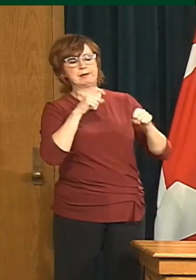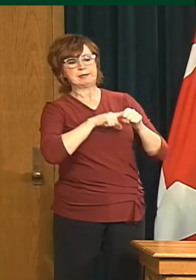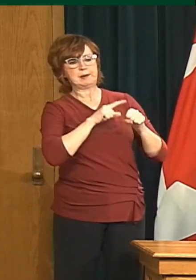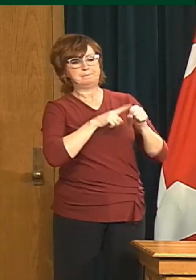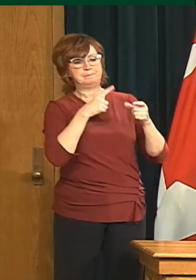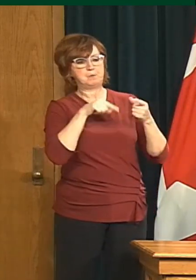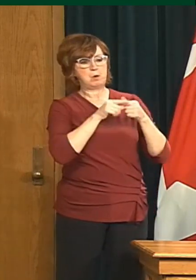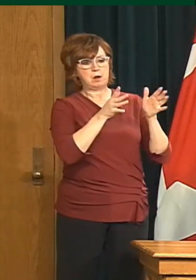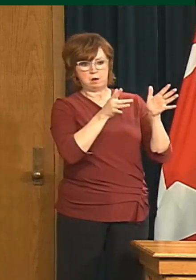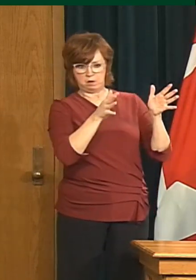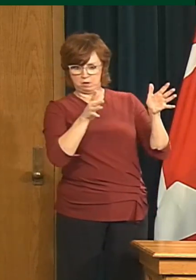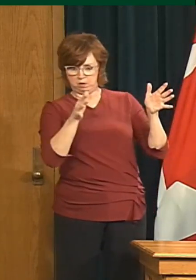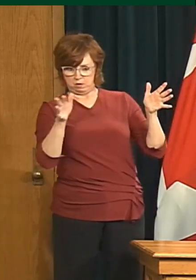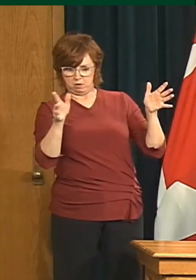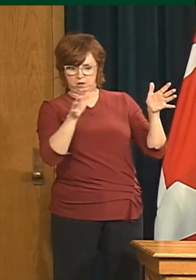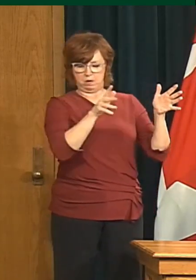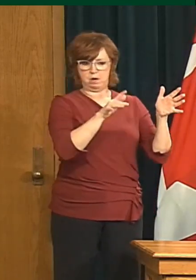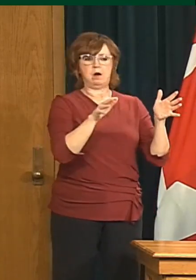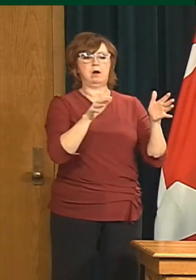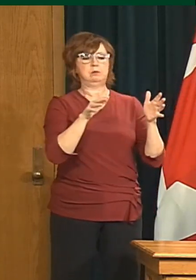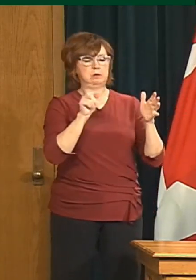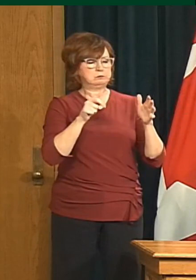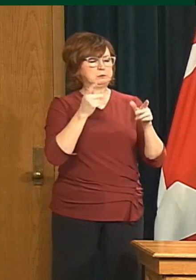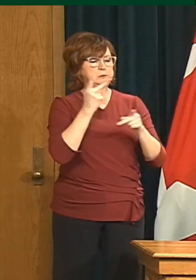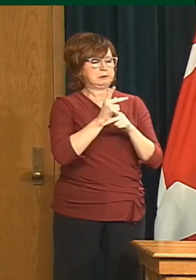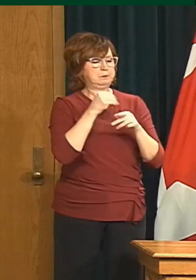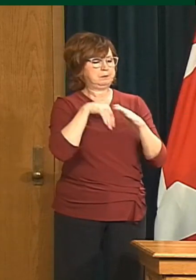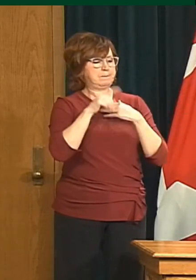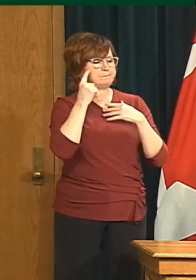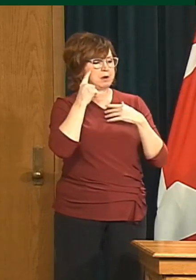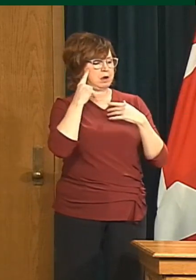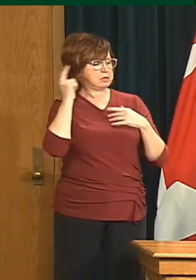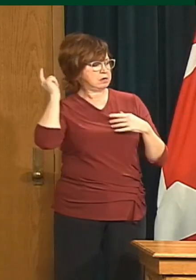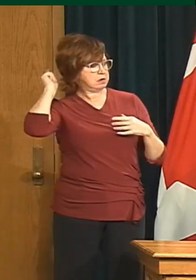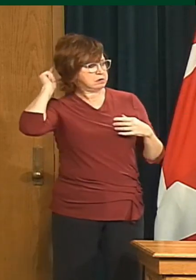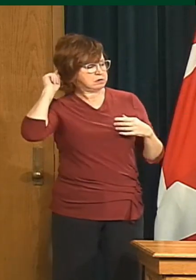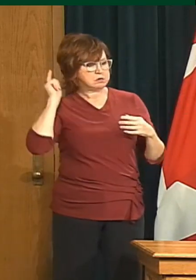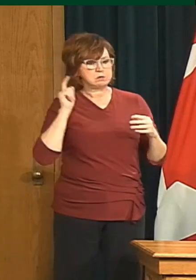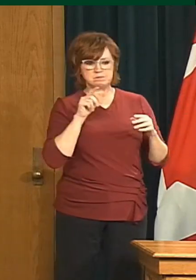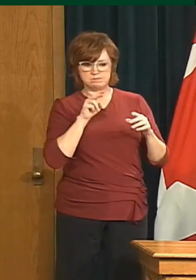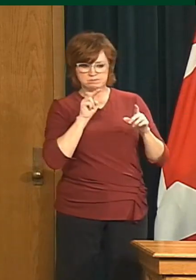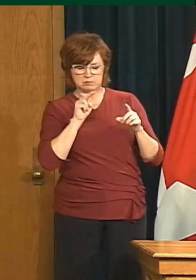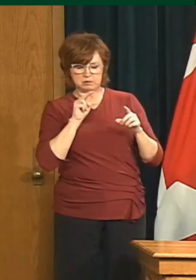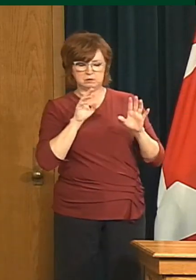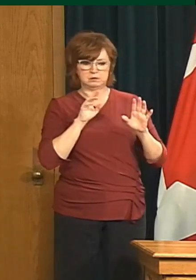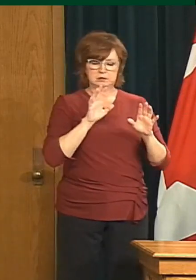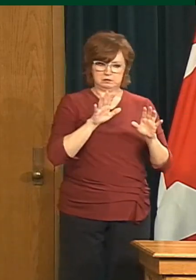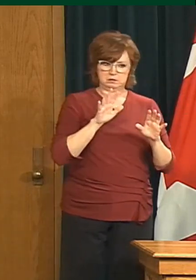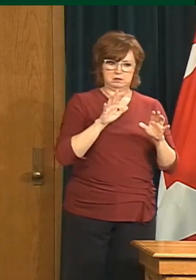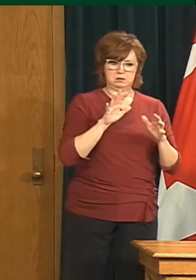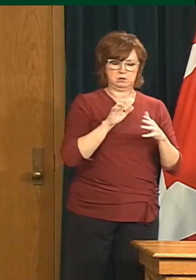So that is why we made the decision in advance of the small business relief